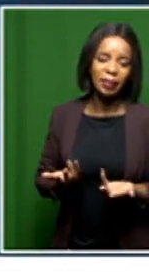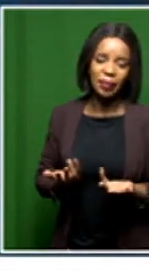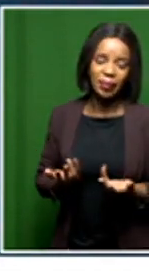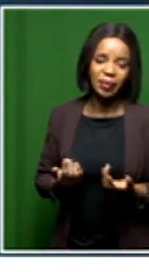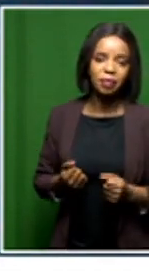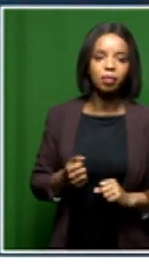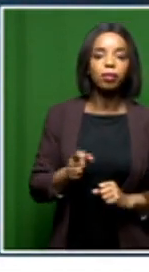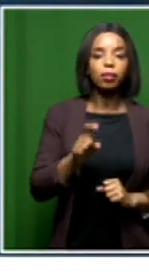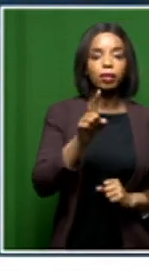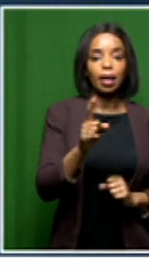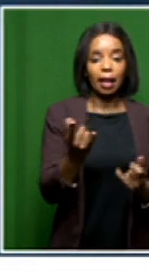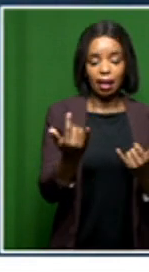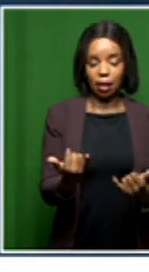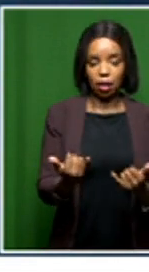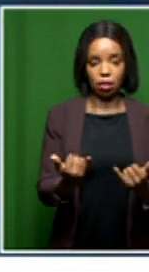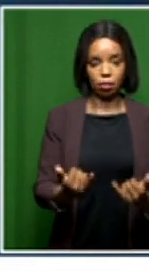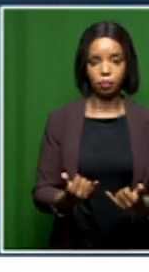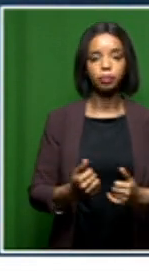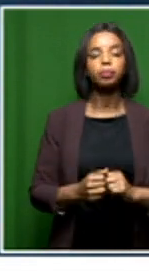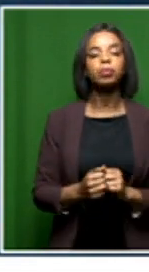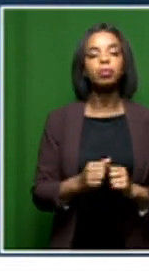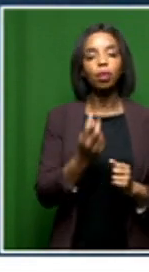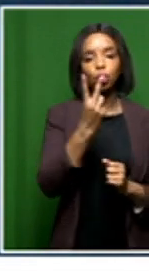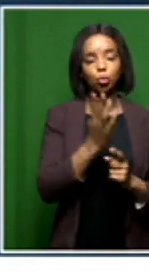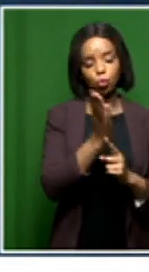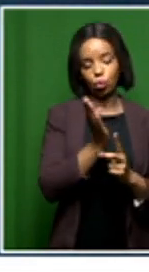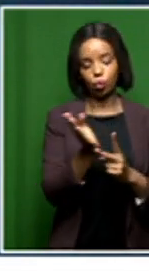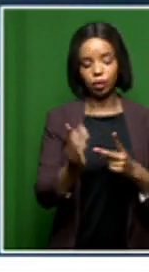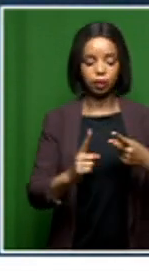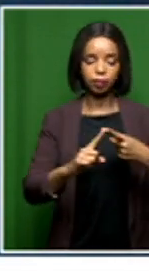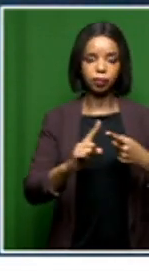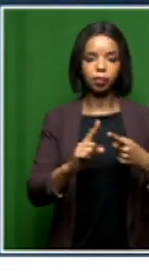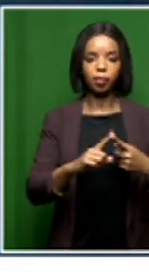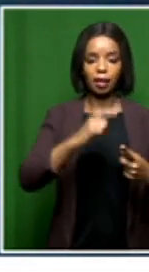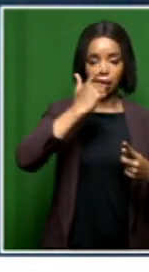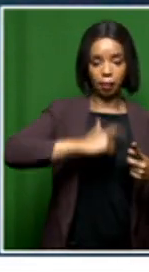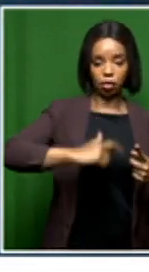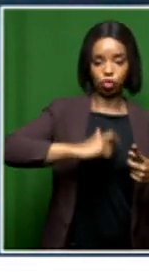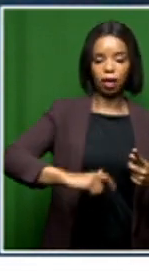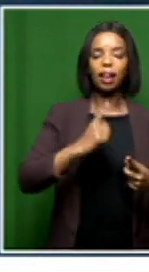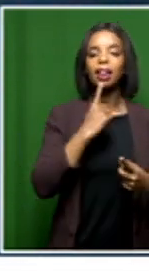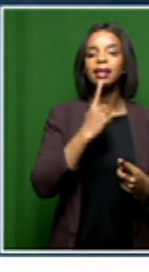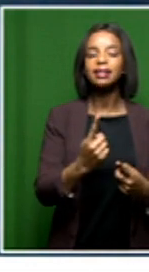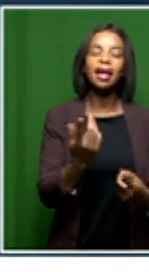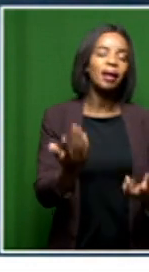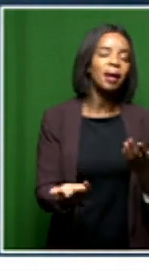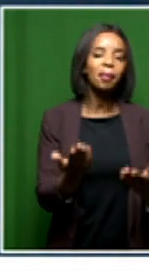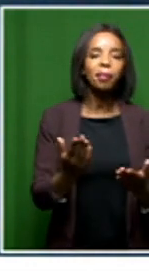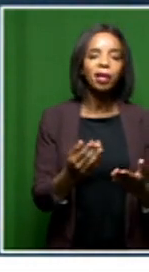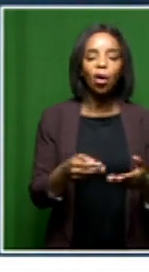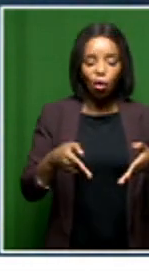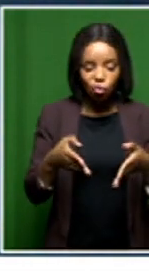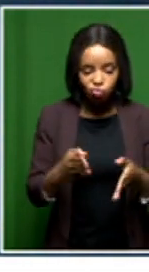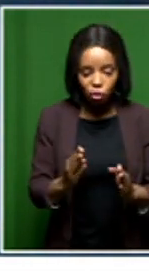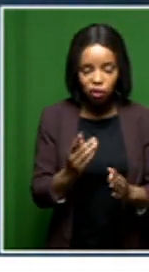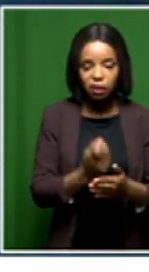two ways of serving documents. The first one is personal. That is, if you commit an infringement on the road, and